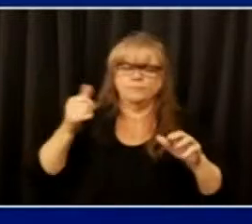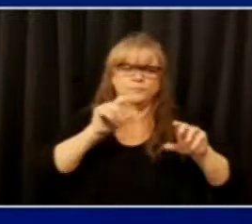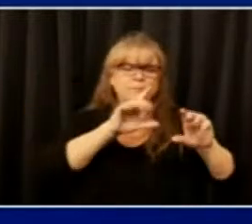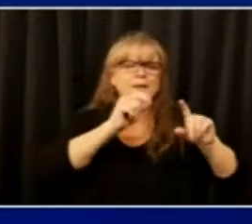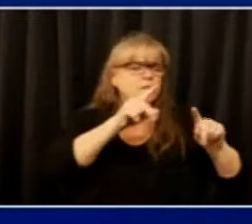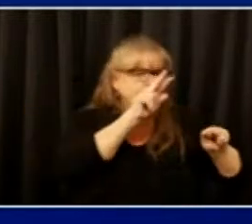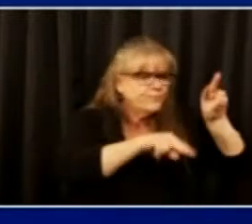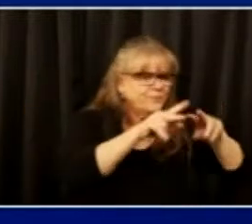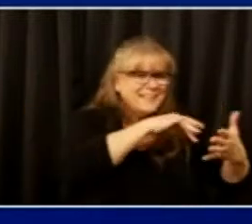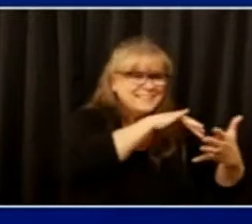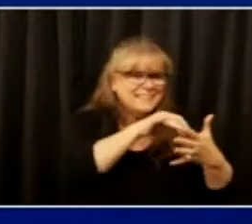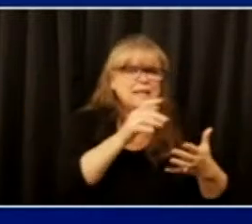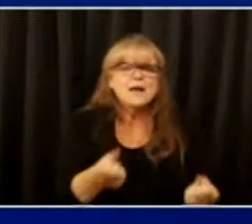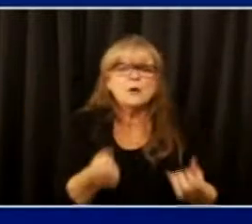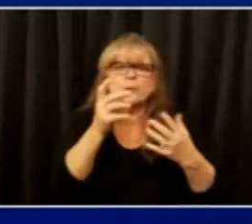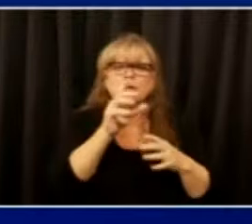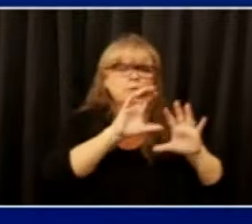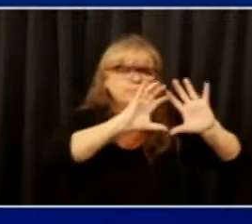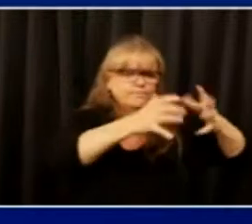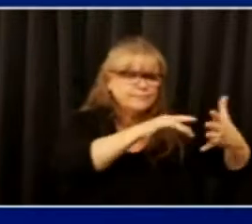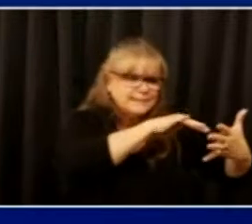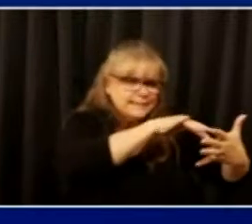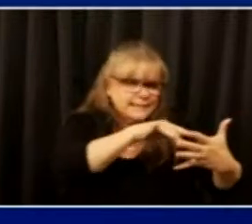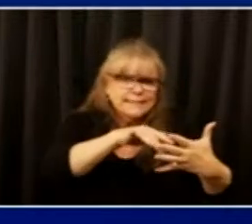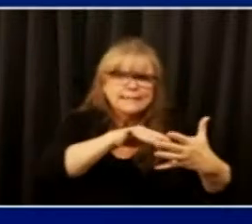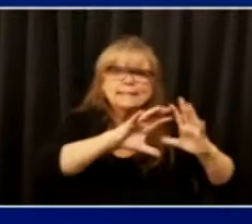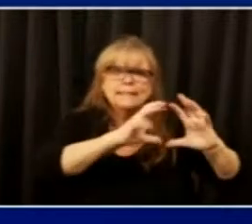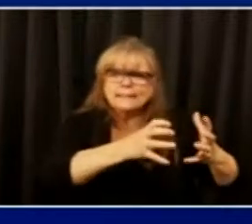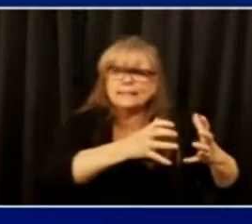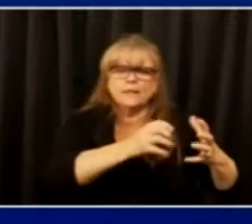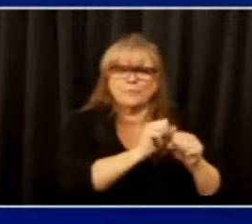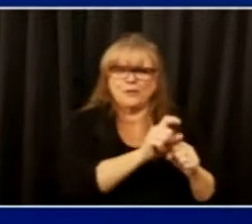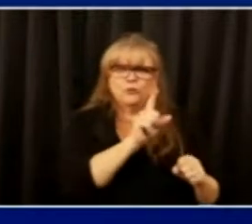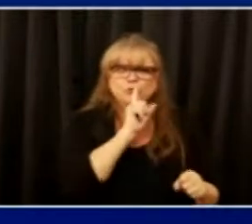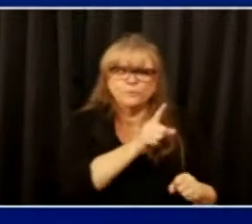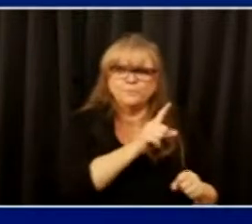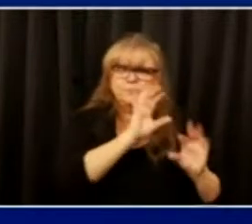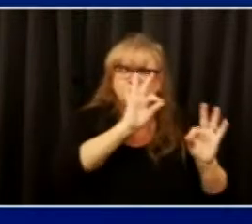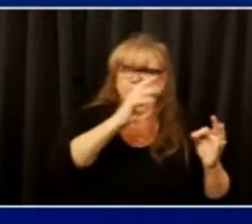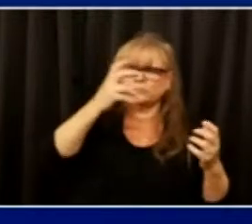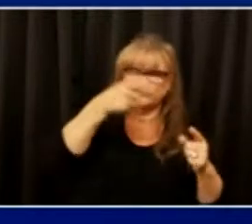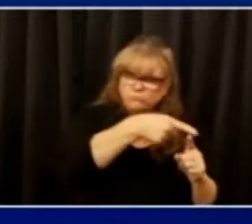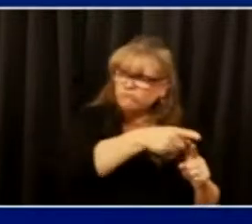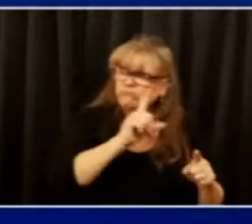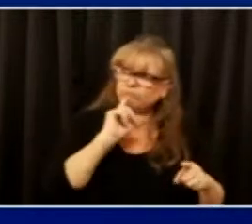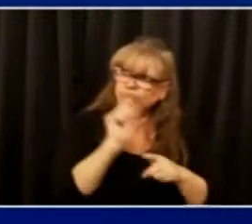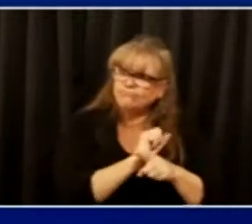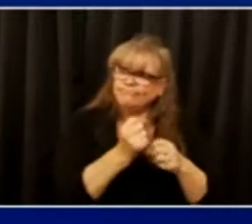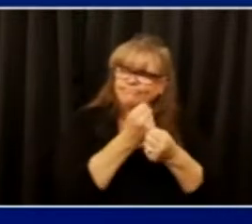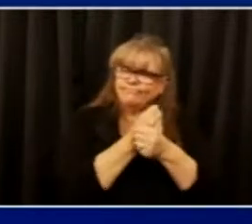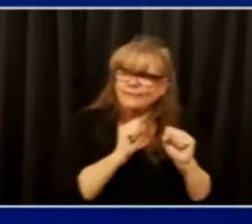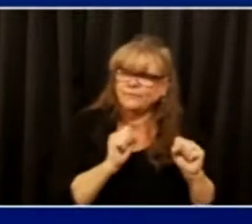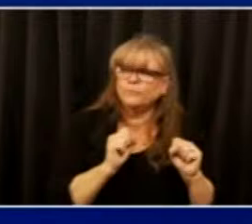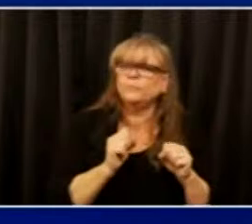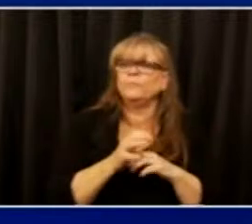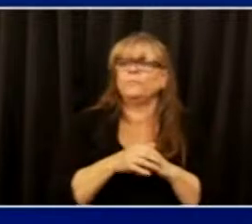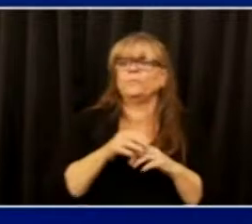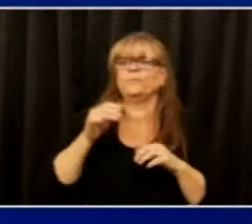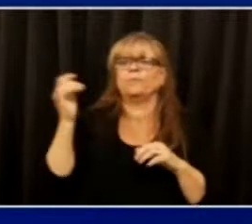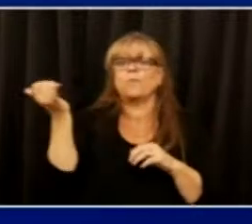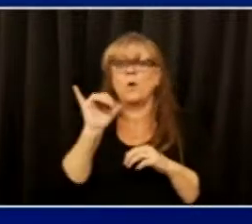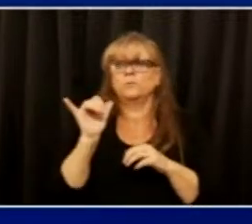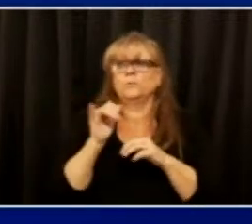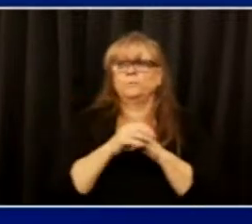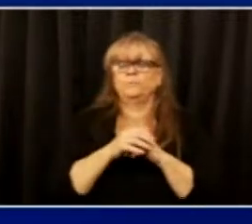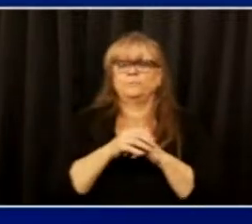these products are going to be safe. And they also require a plan for active follow-up too. So once these have been approved, they're going to